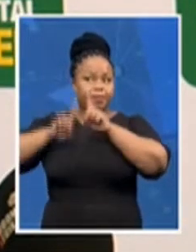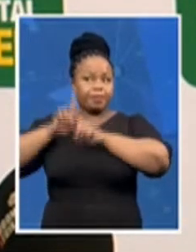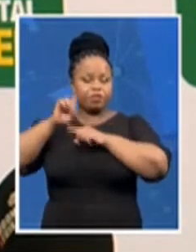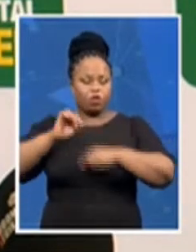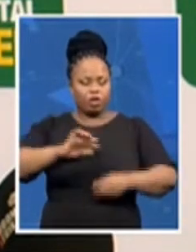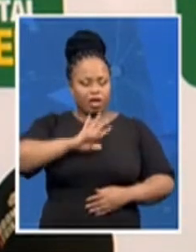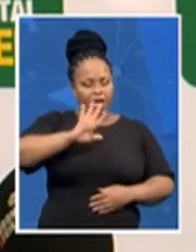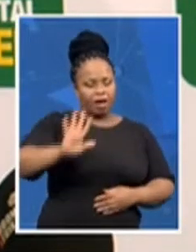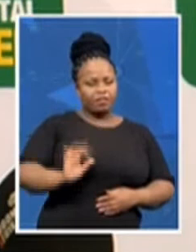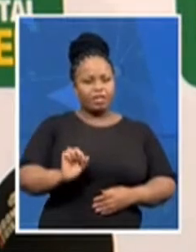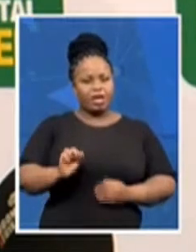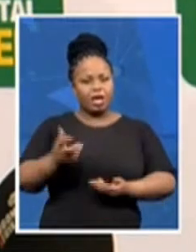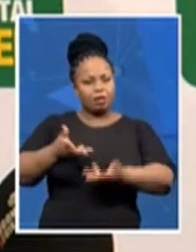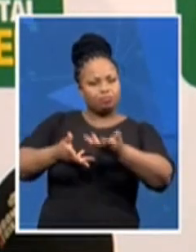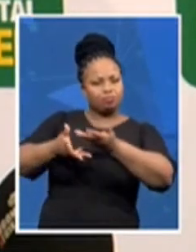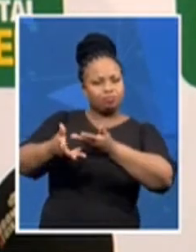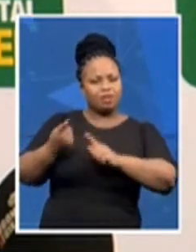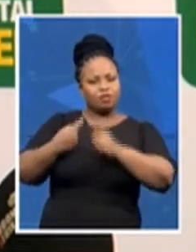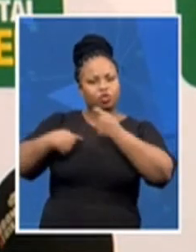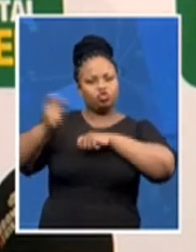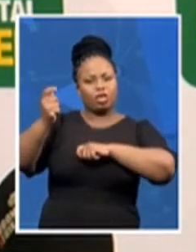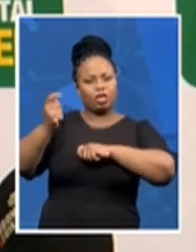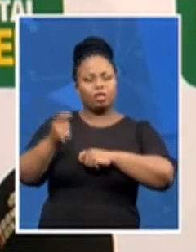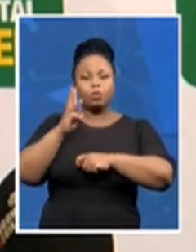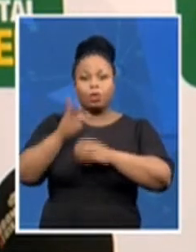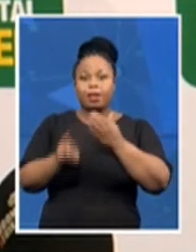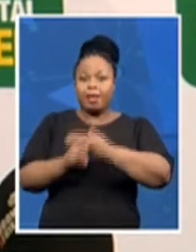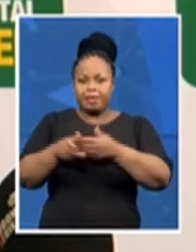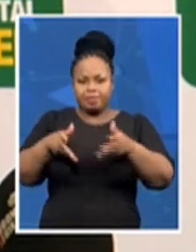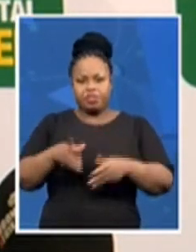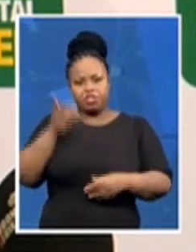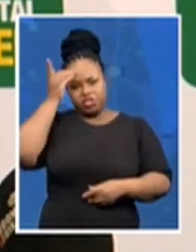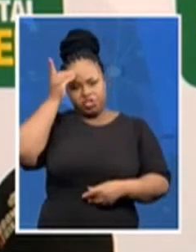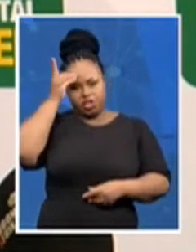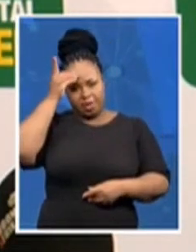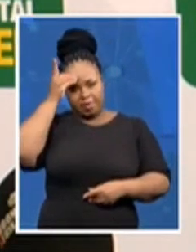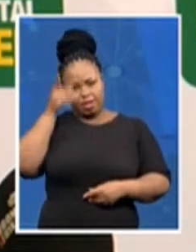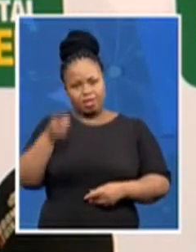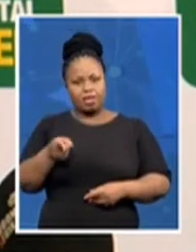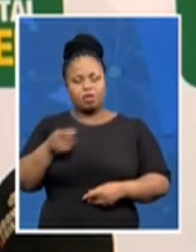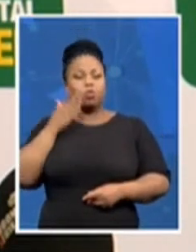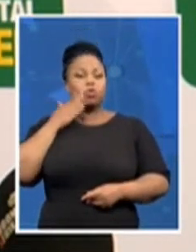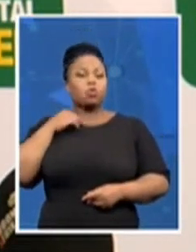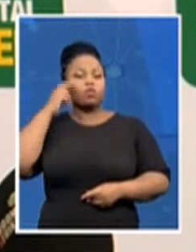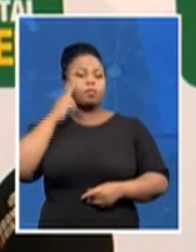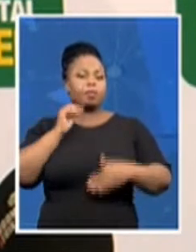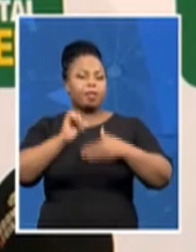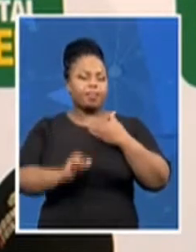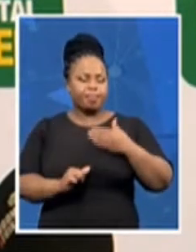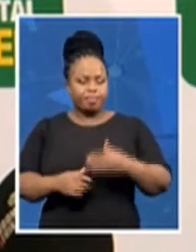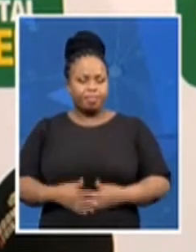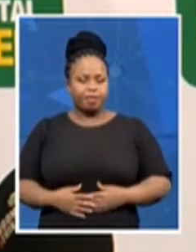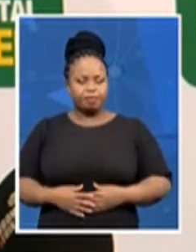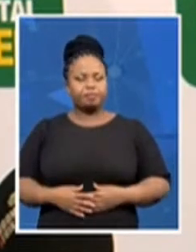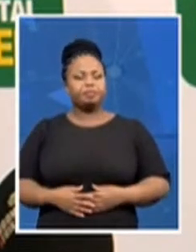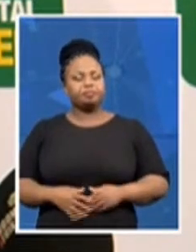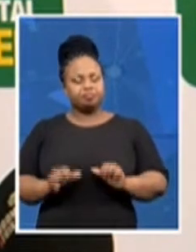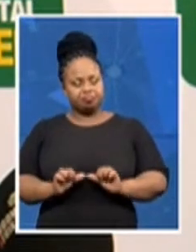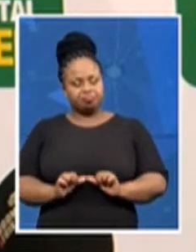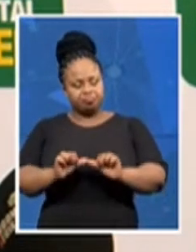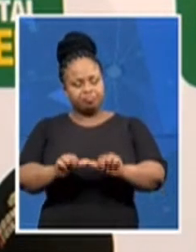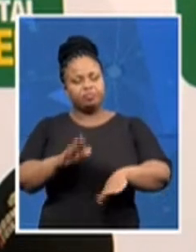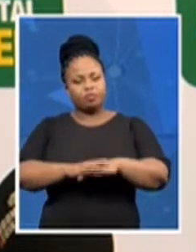scheduled to take place here in Durban in November. We will continue to position KwaZulu-Natal as gateway